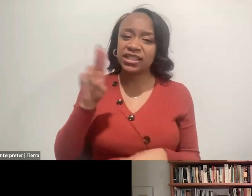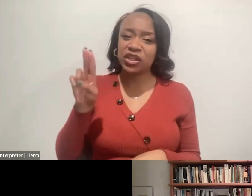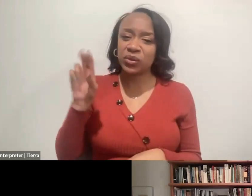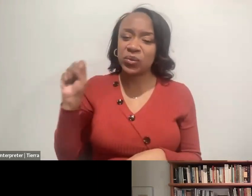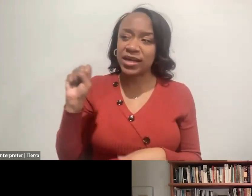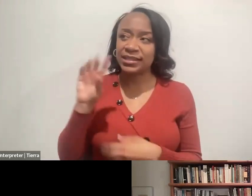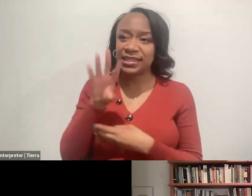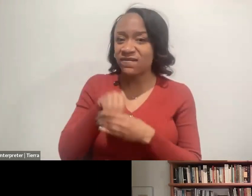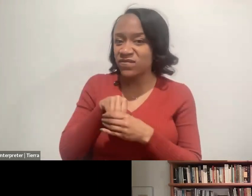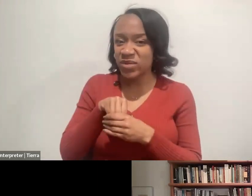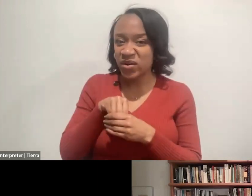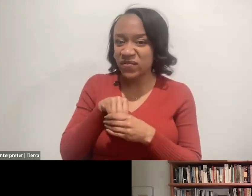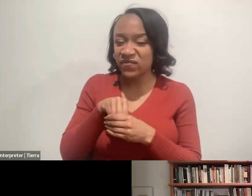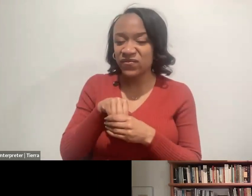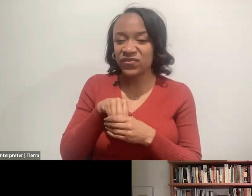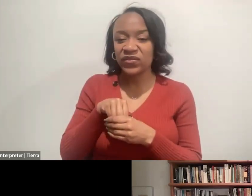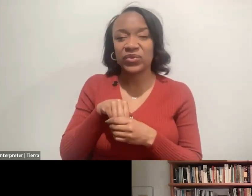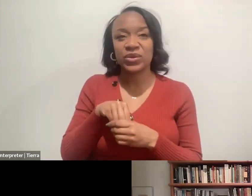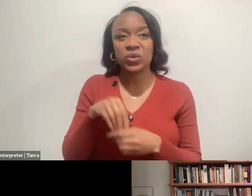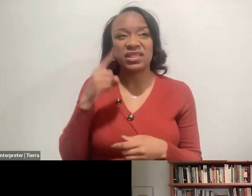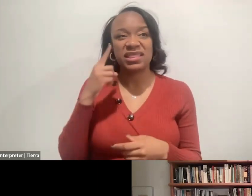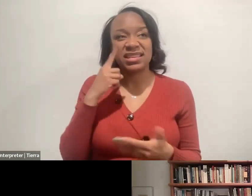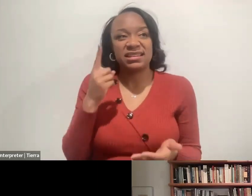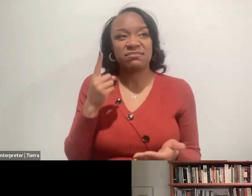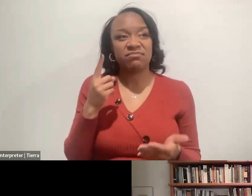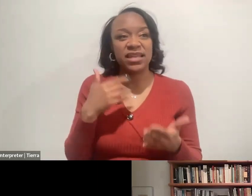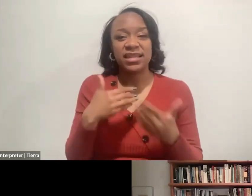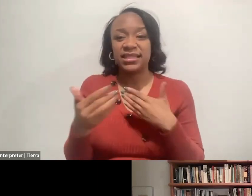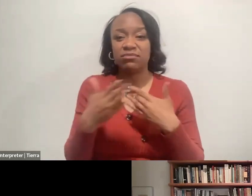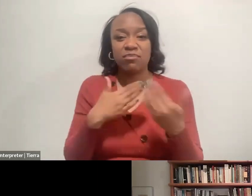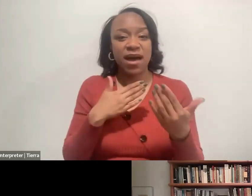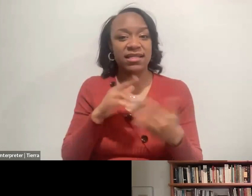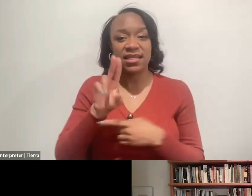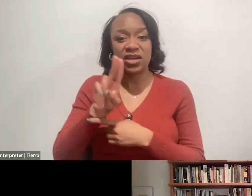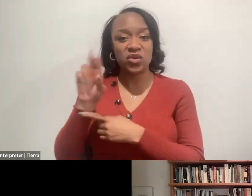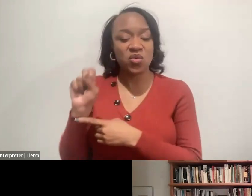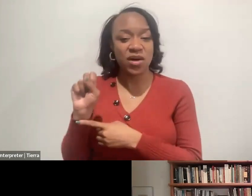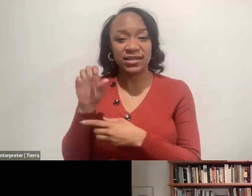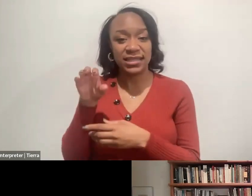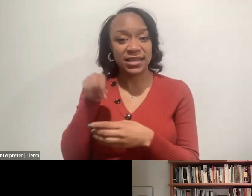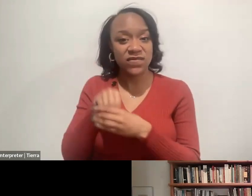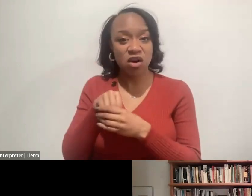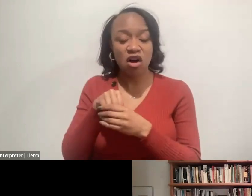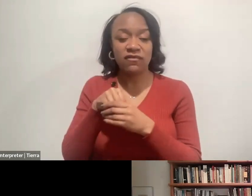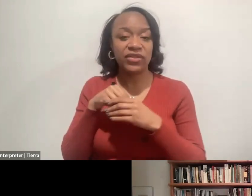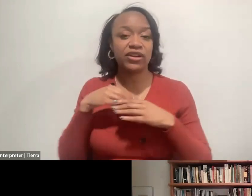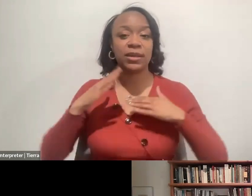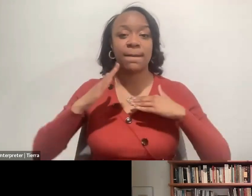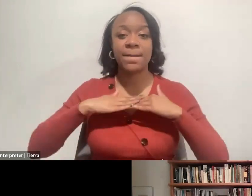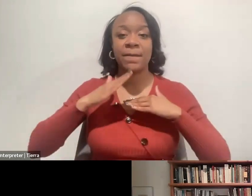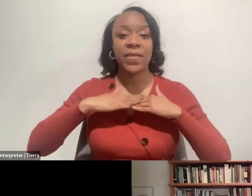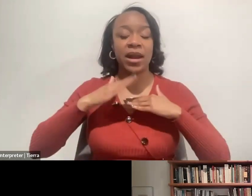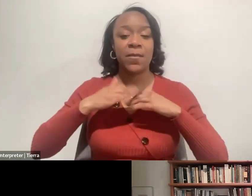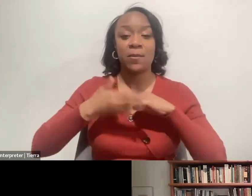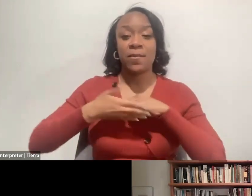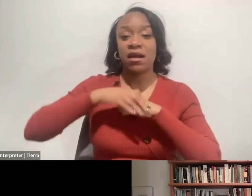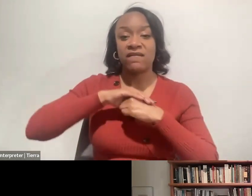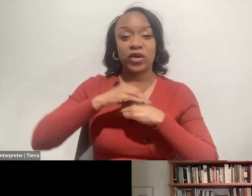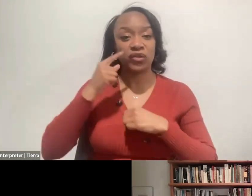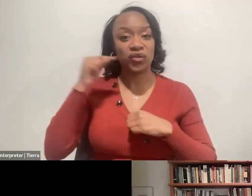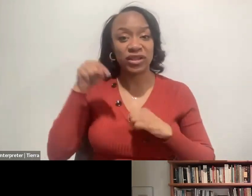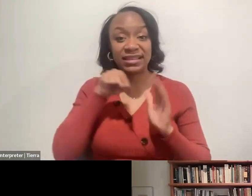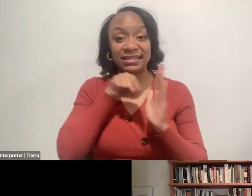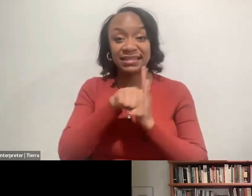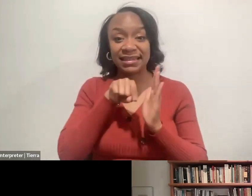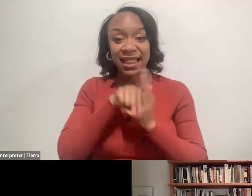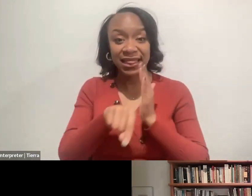think in spite of the fact the US is involved, there's minimal to no coverage of this killing in